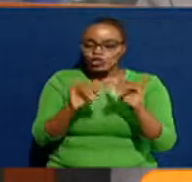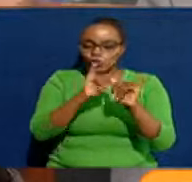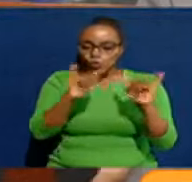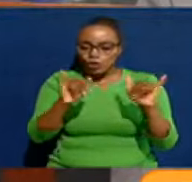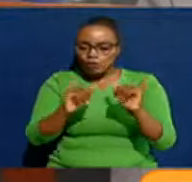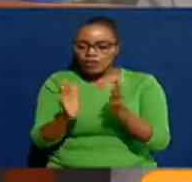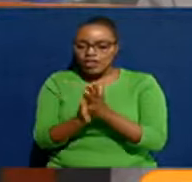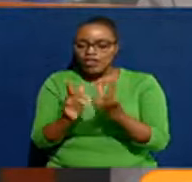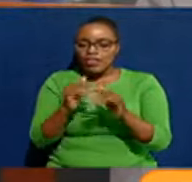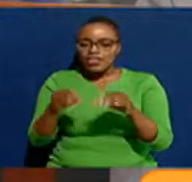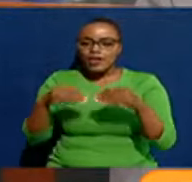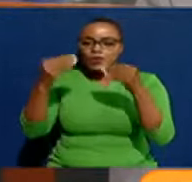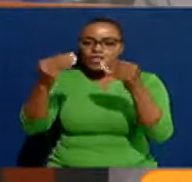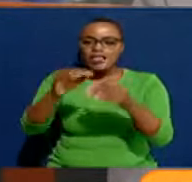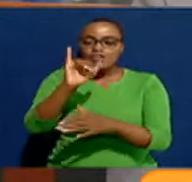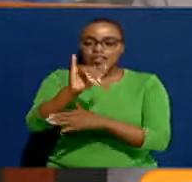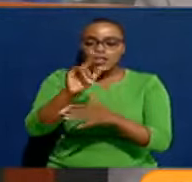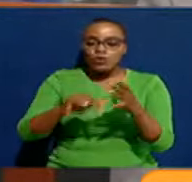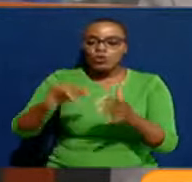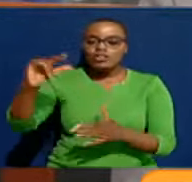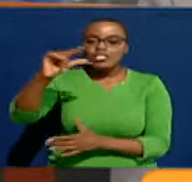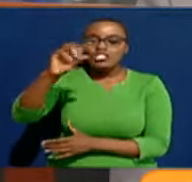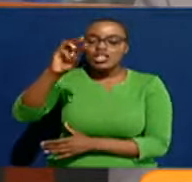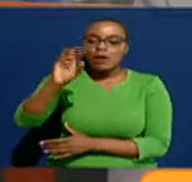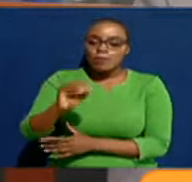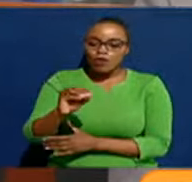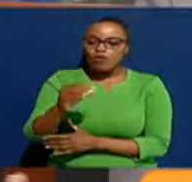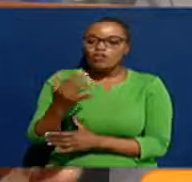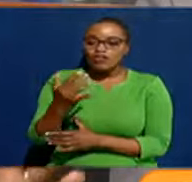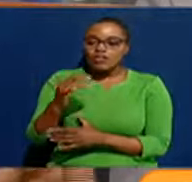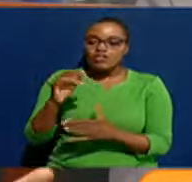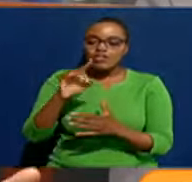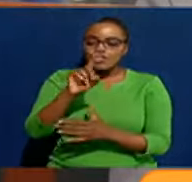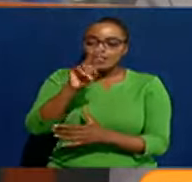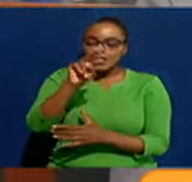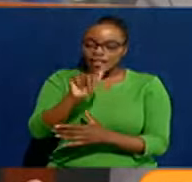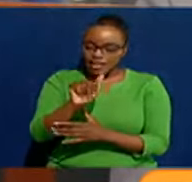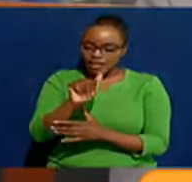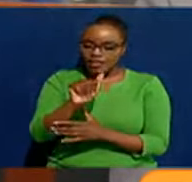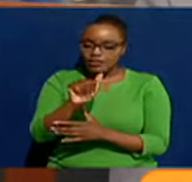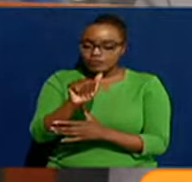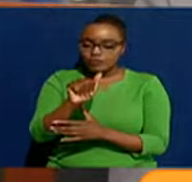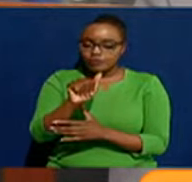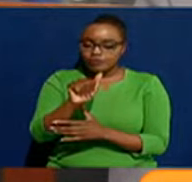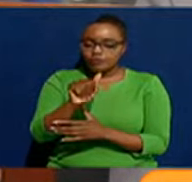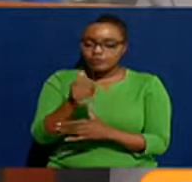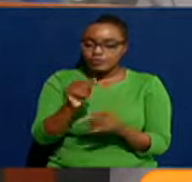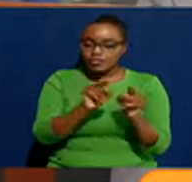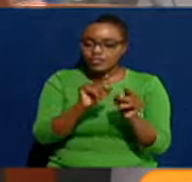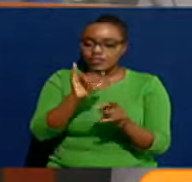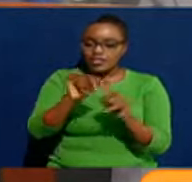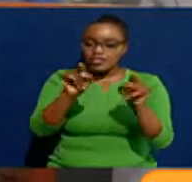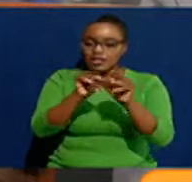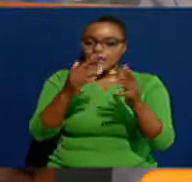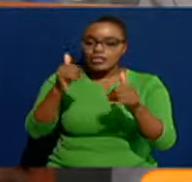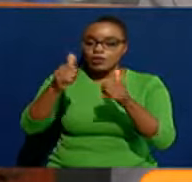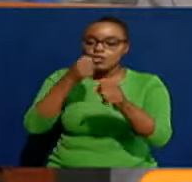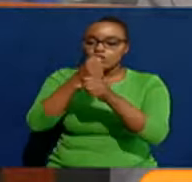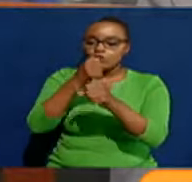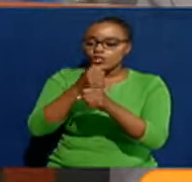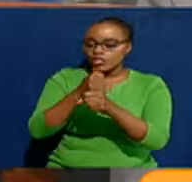now prescribe. That is GMO, recombinant DNA technology, swiftly. It is the same thing we used